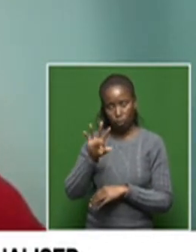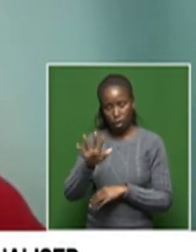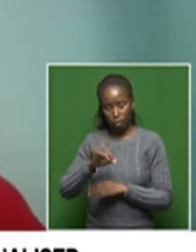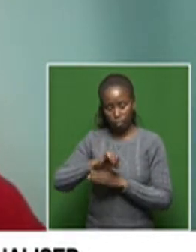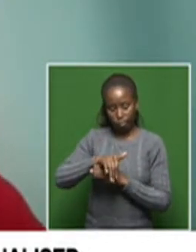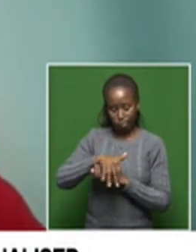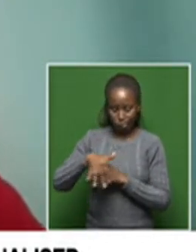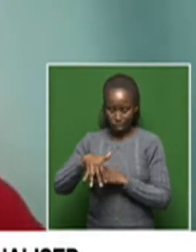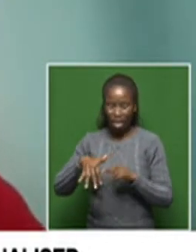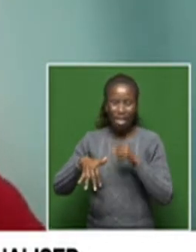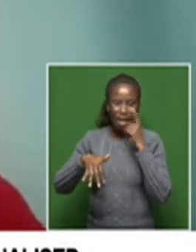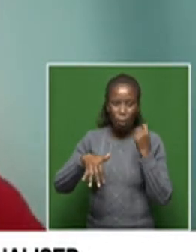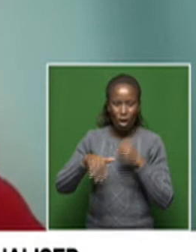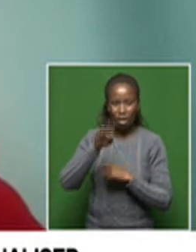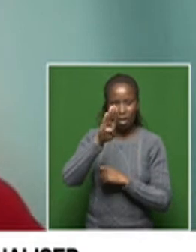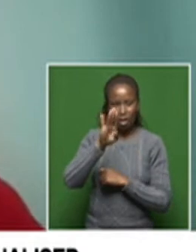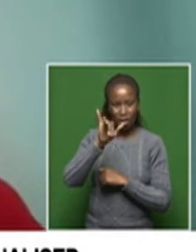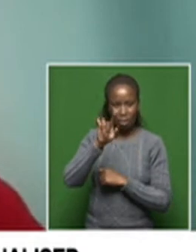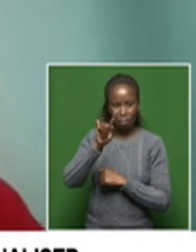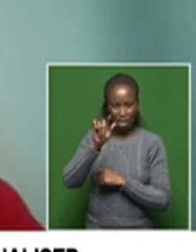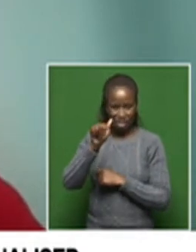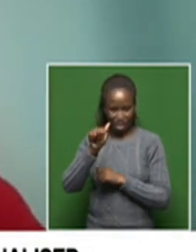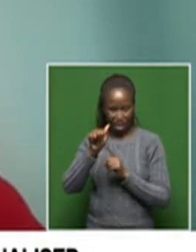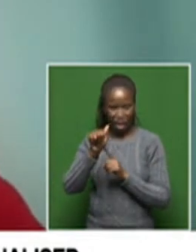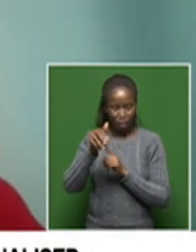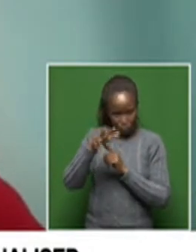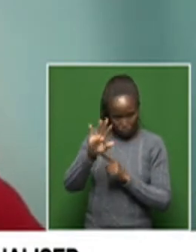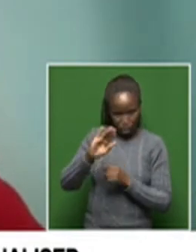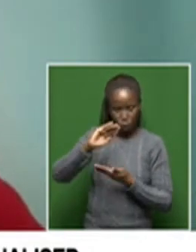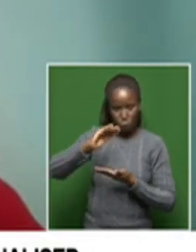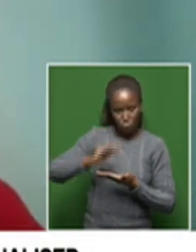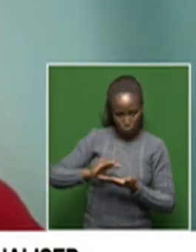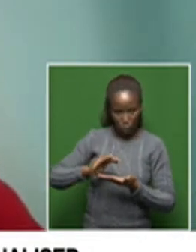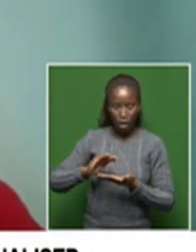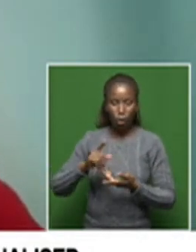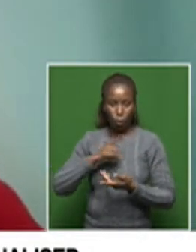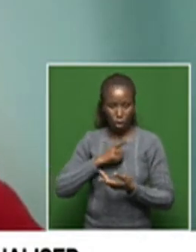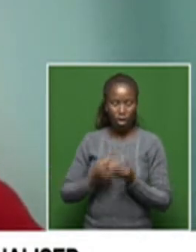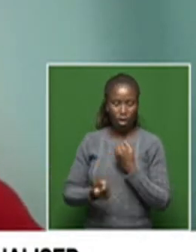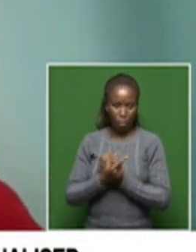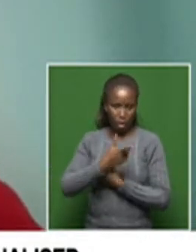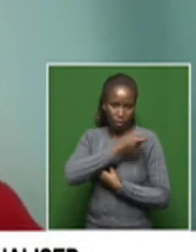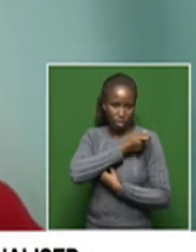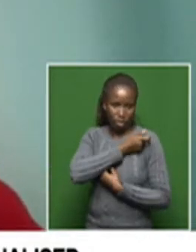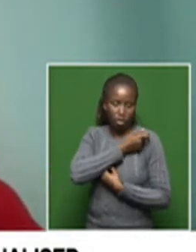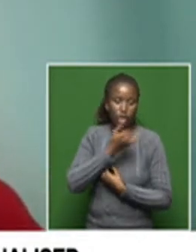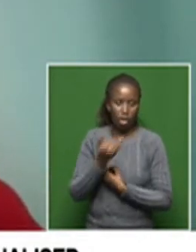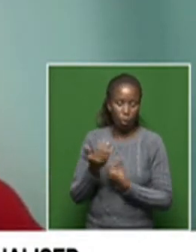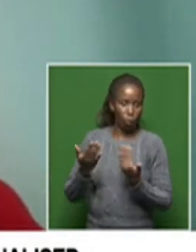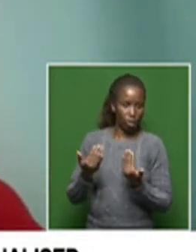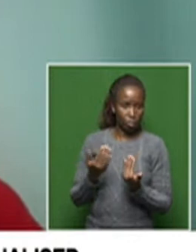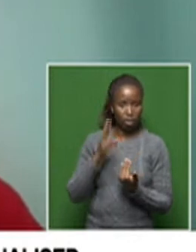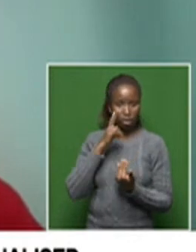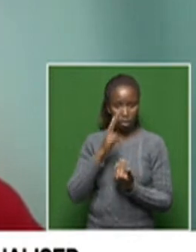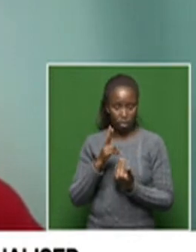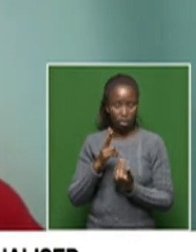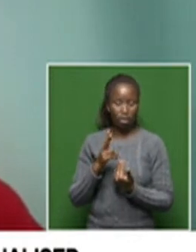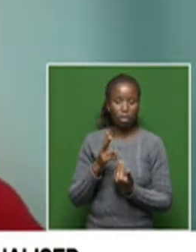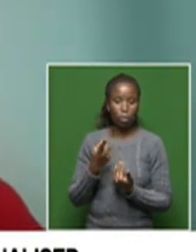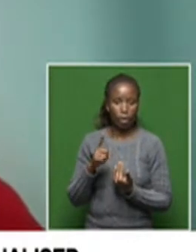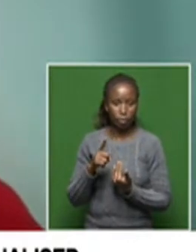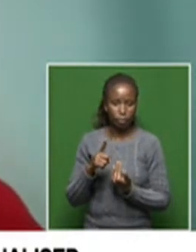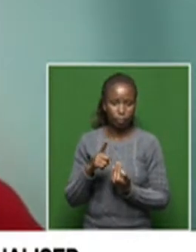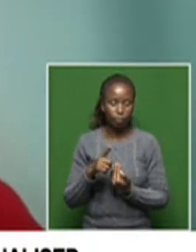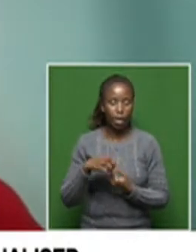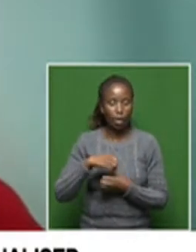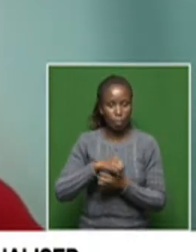have in South Africa has reduced the efficacy of all the vaccines. And so we do expect to see breakthrough infections. So